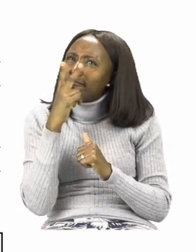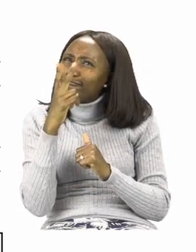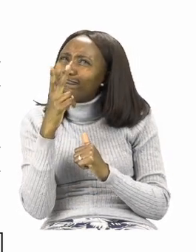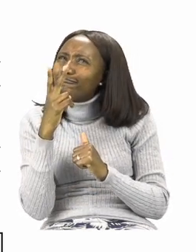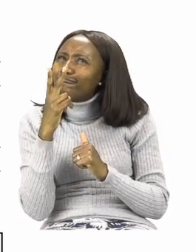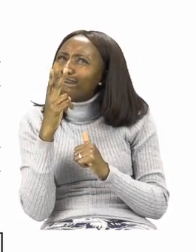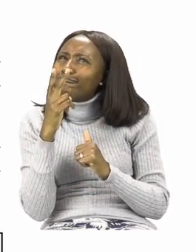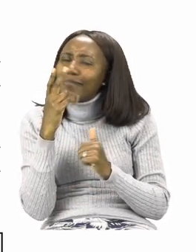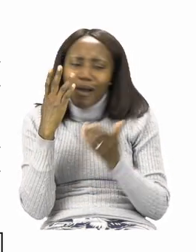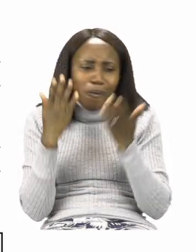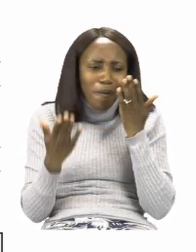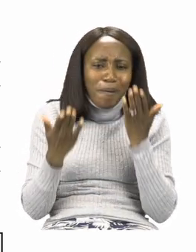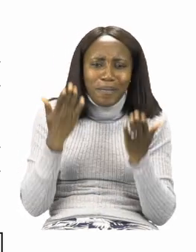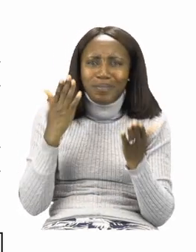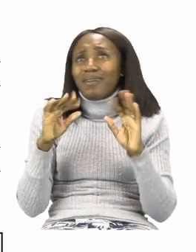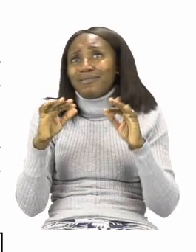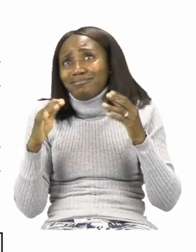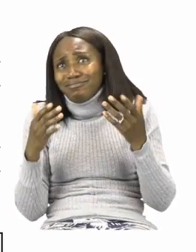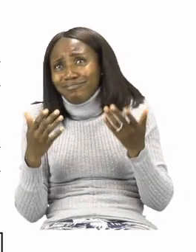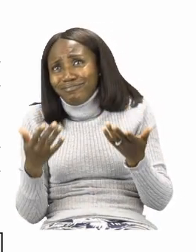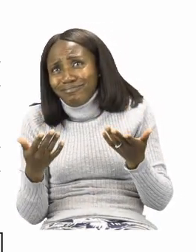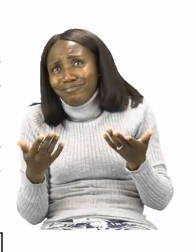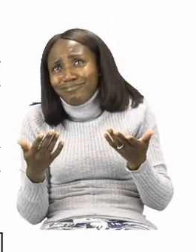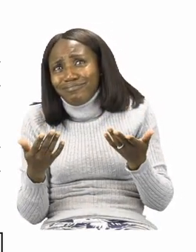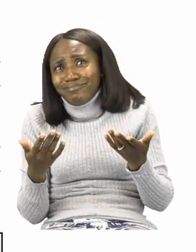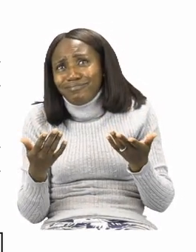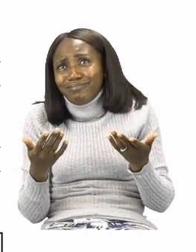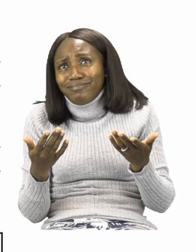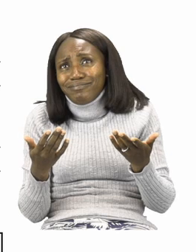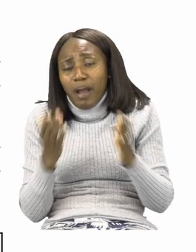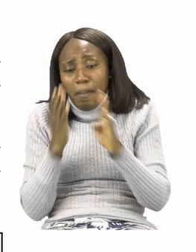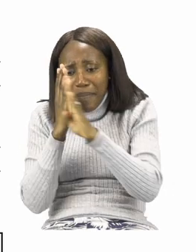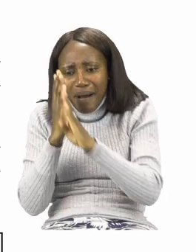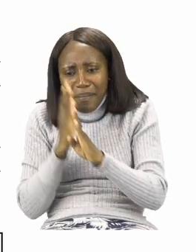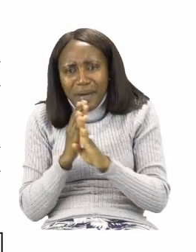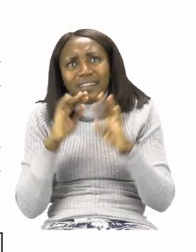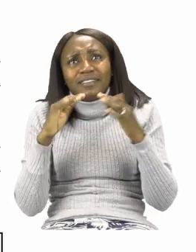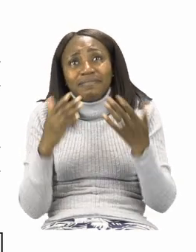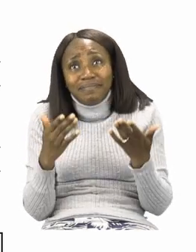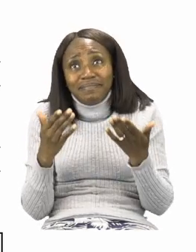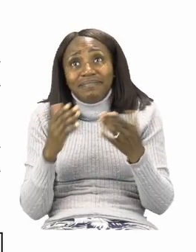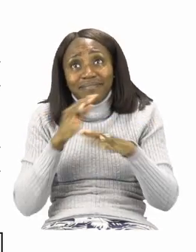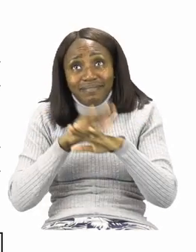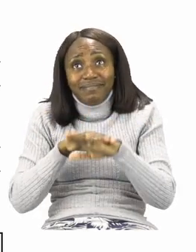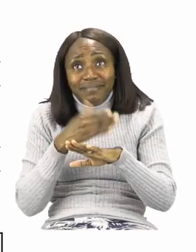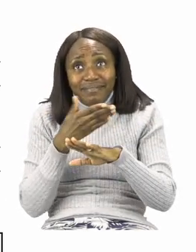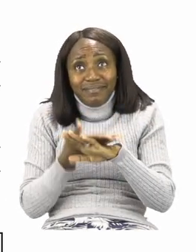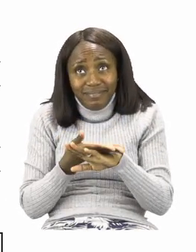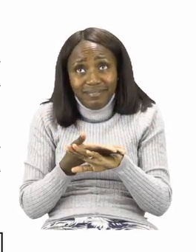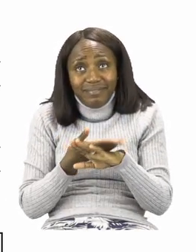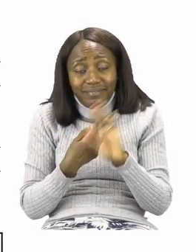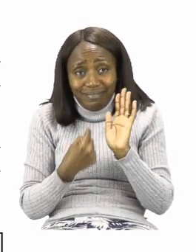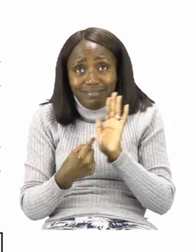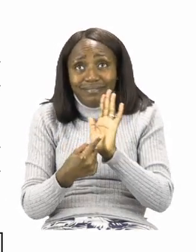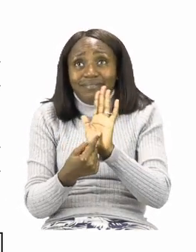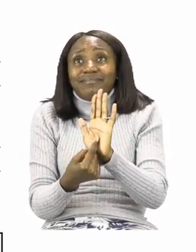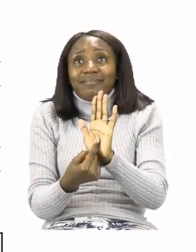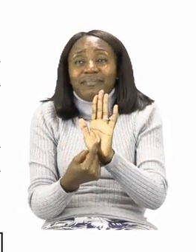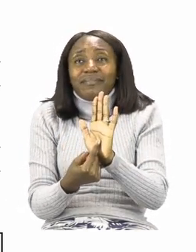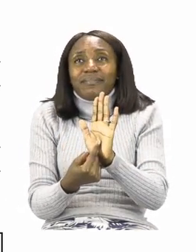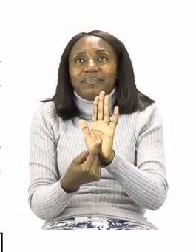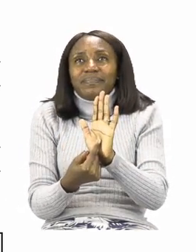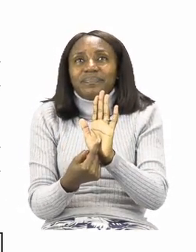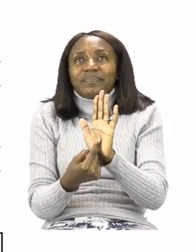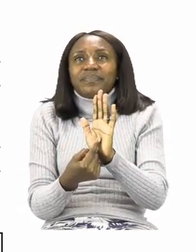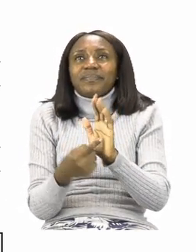order certain numbers. I have chosen a few examples that I am going to do with you.